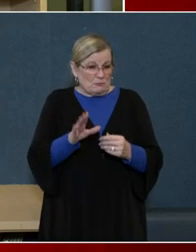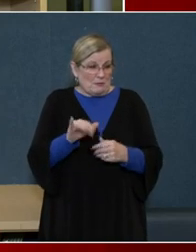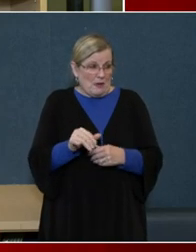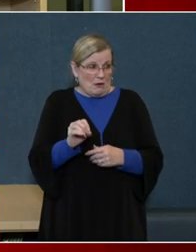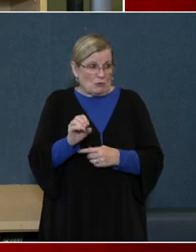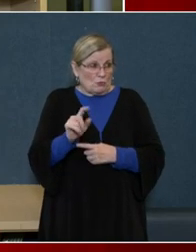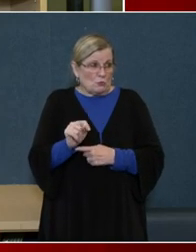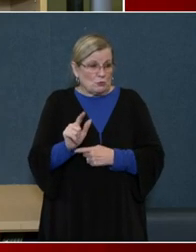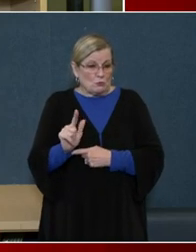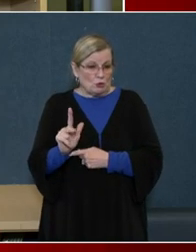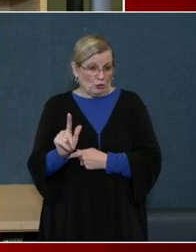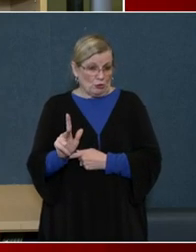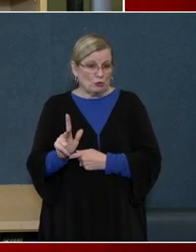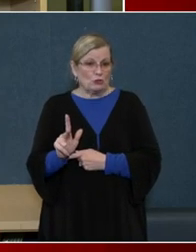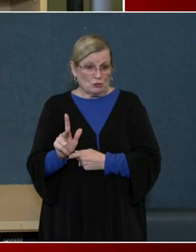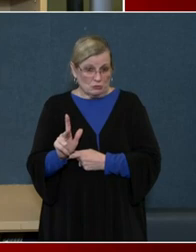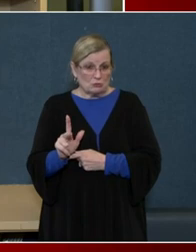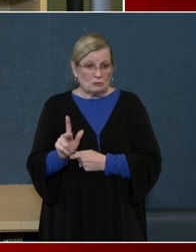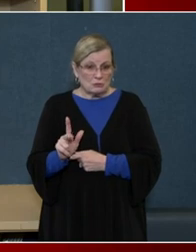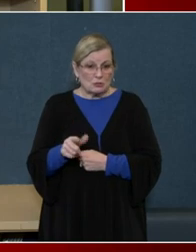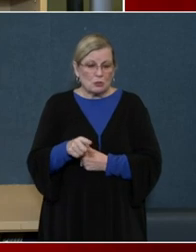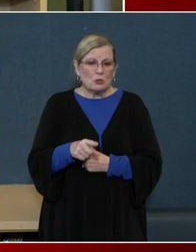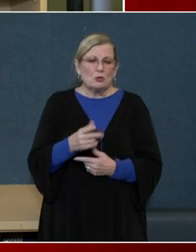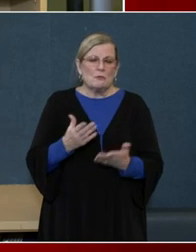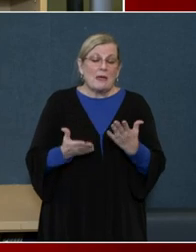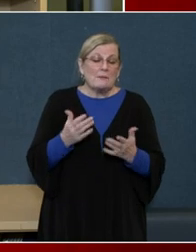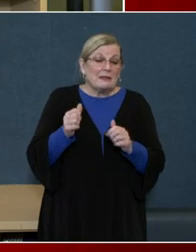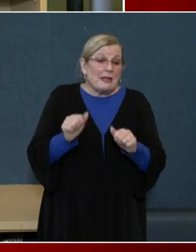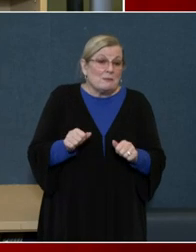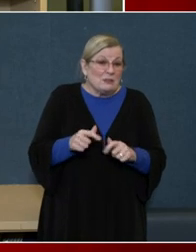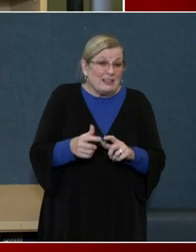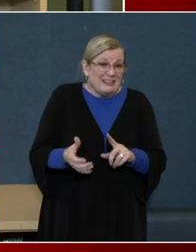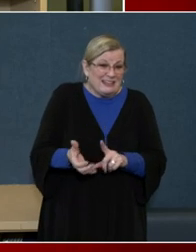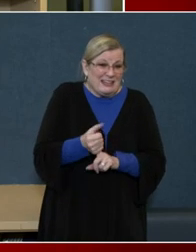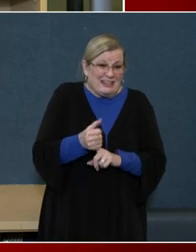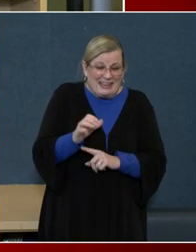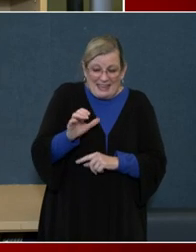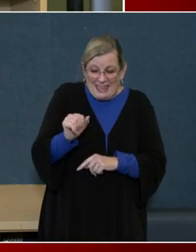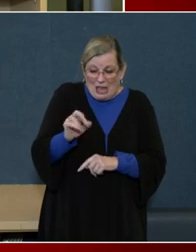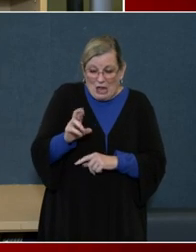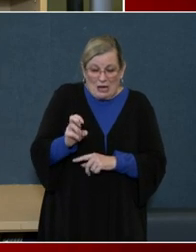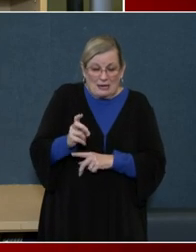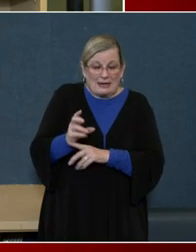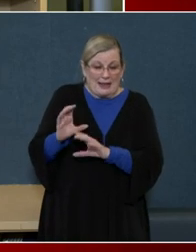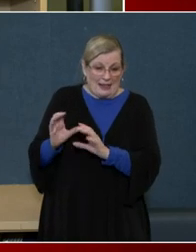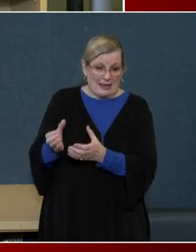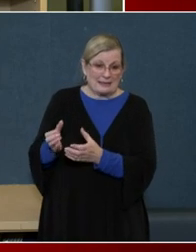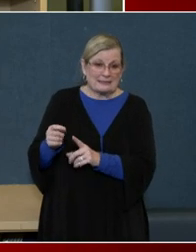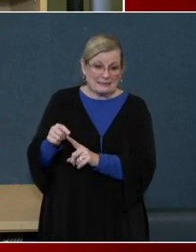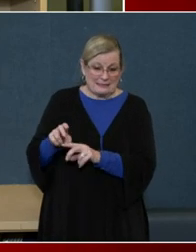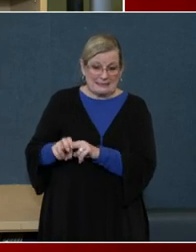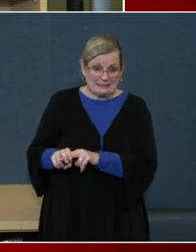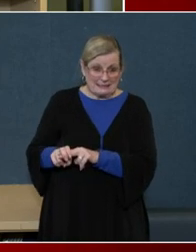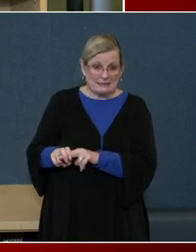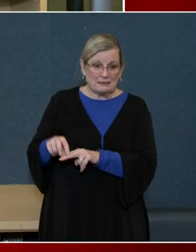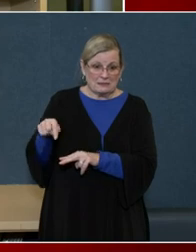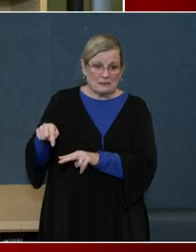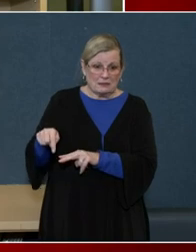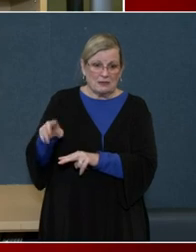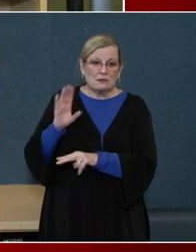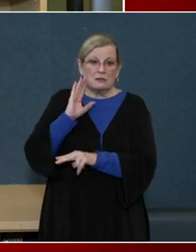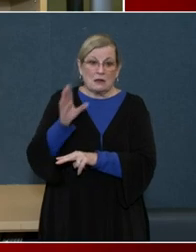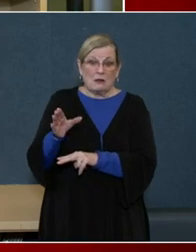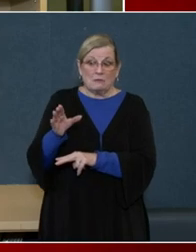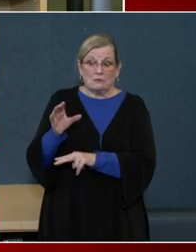receive a care classroom seat, and that process is scheduled to be completed by October 30th. Okay, so